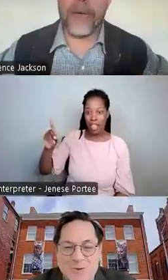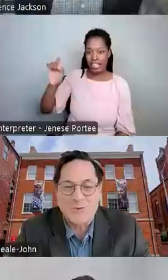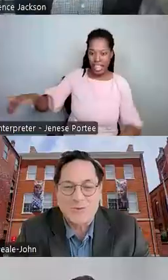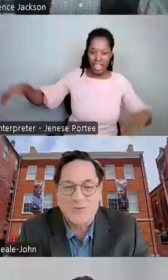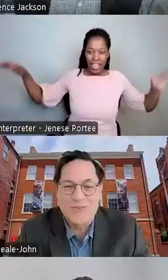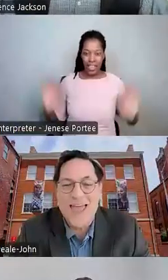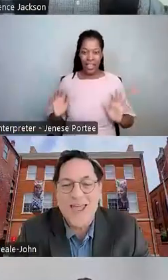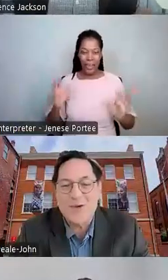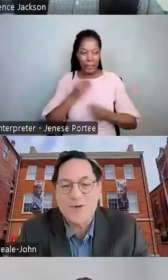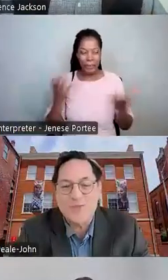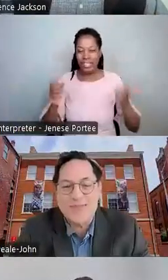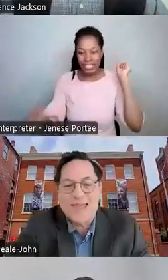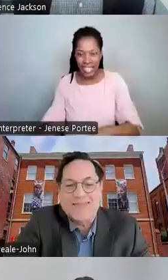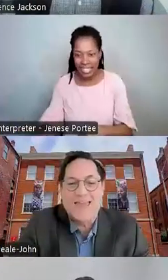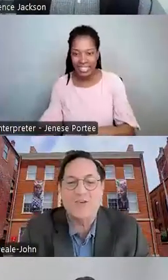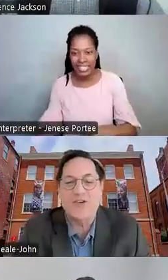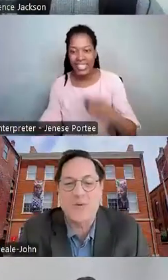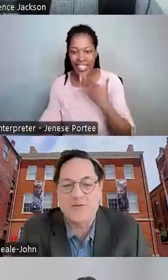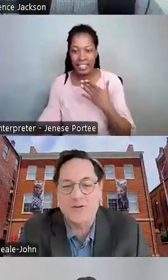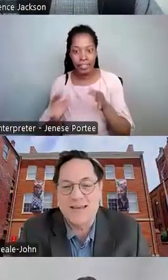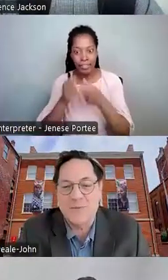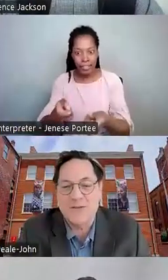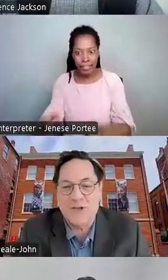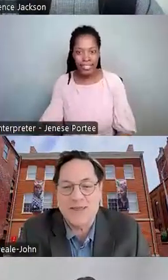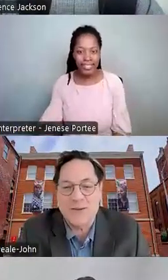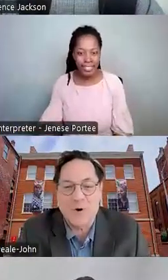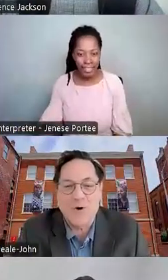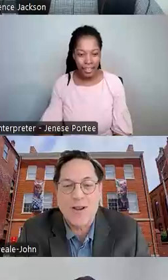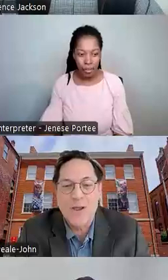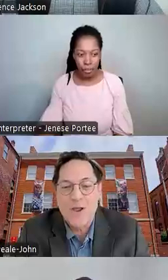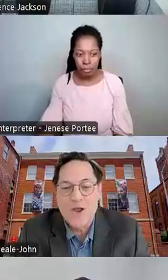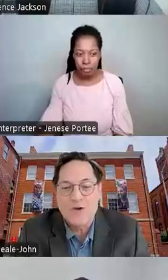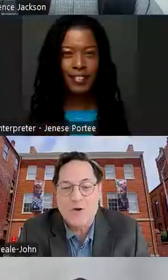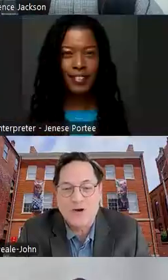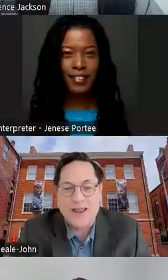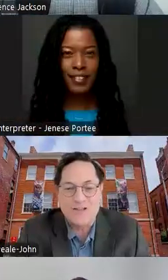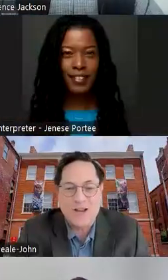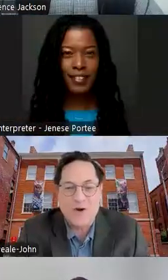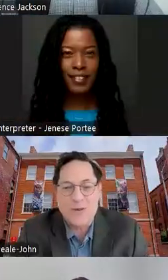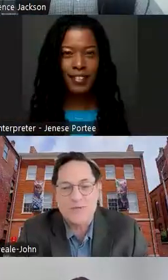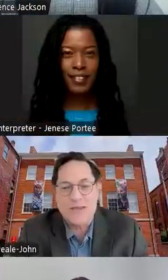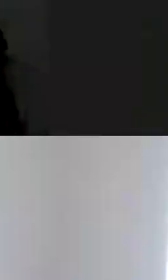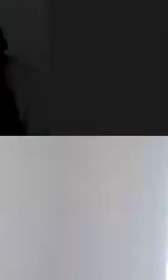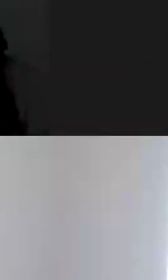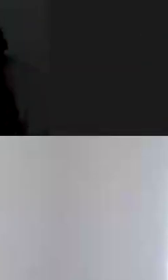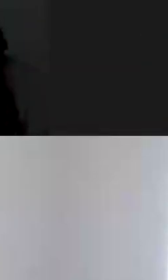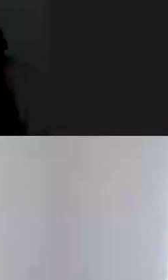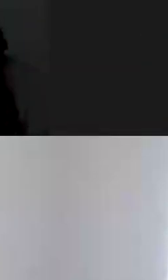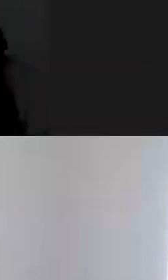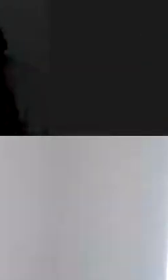you very much. Yeah, love to Thank get you. questions from you. Thank you so much for attending the Peele's online program. Don't forget to check our website